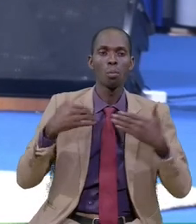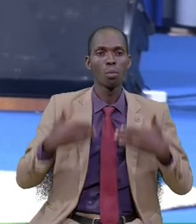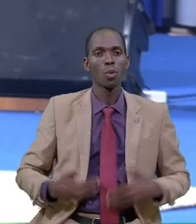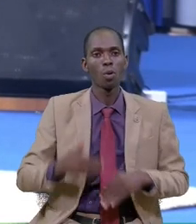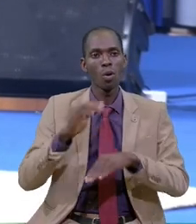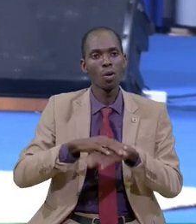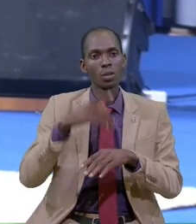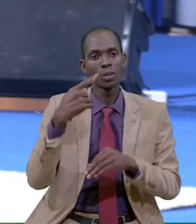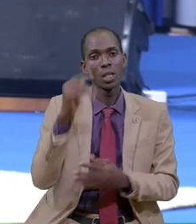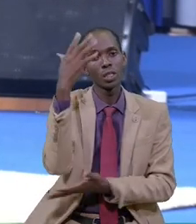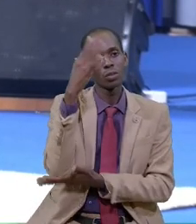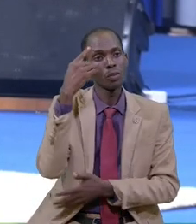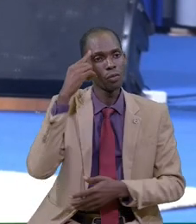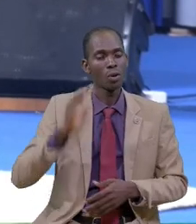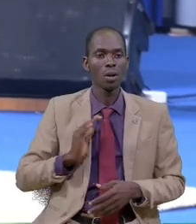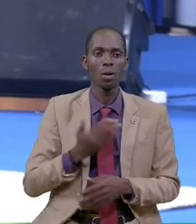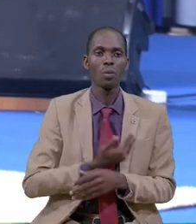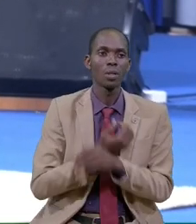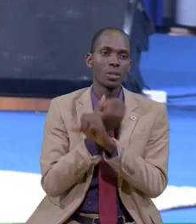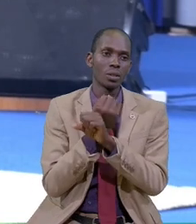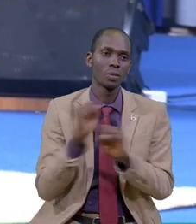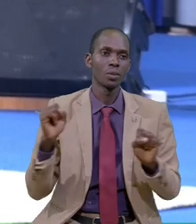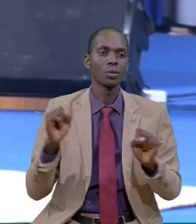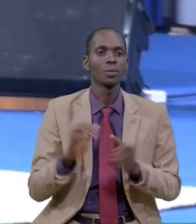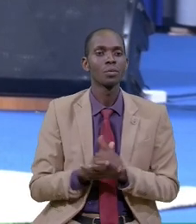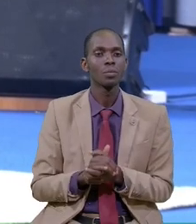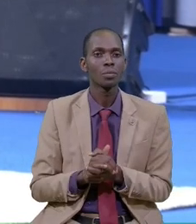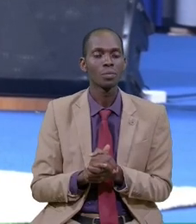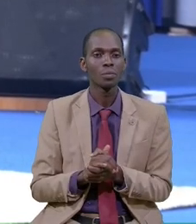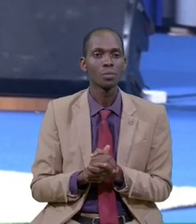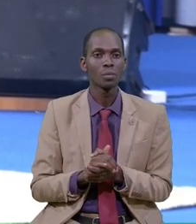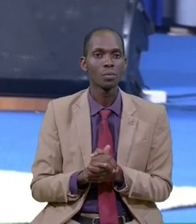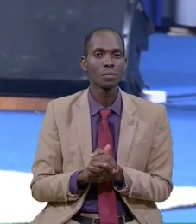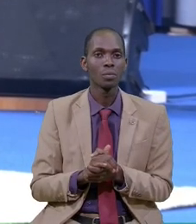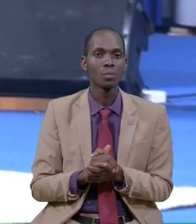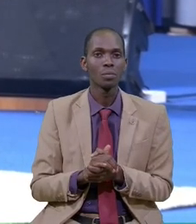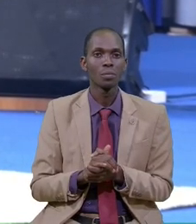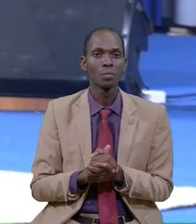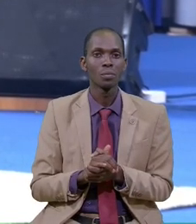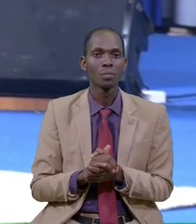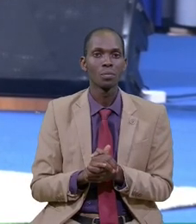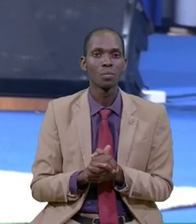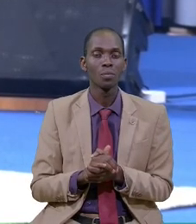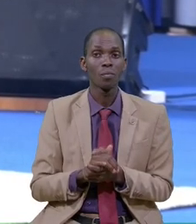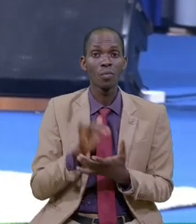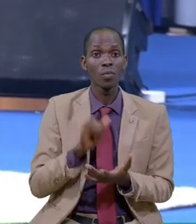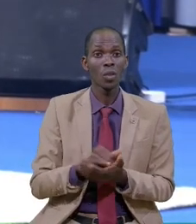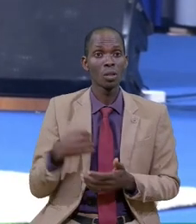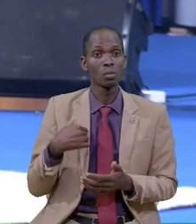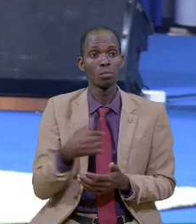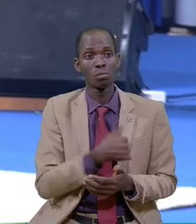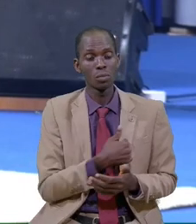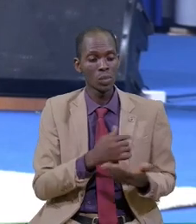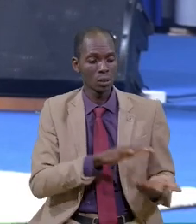for salvation. Lui qui a porté lui-même le péché en son corps sur le bois, ça c'est pour notre salut. That we being dead